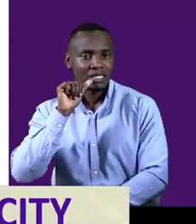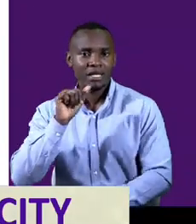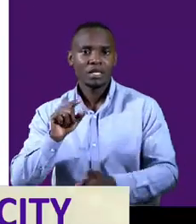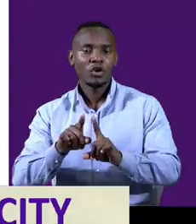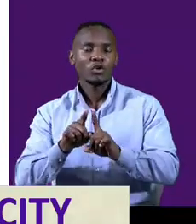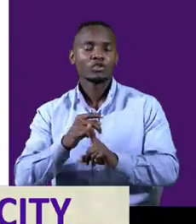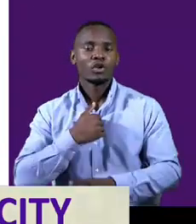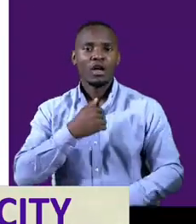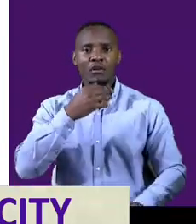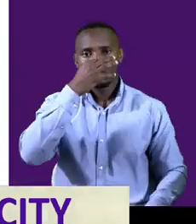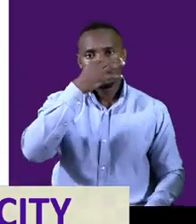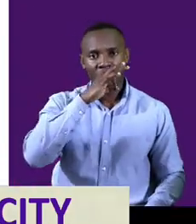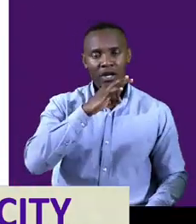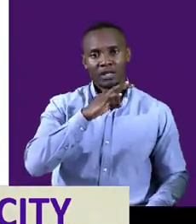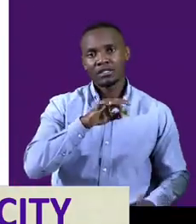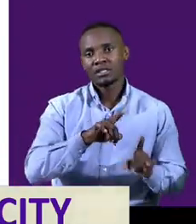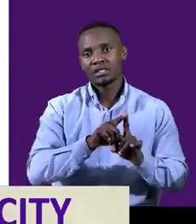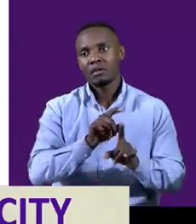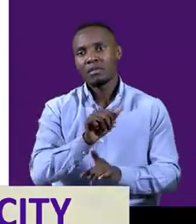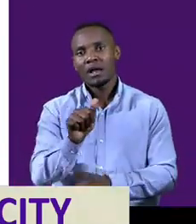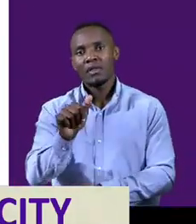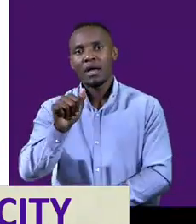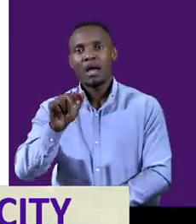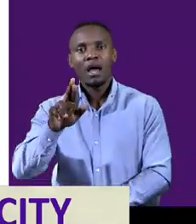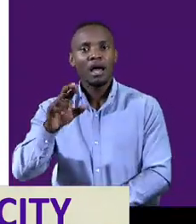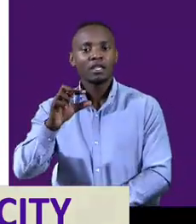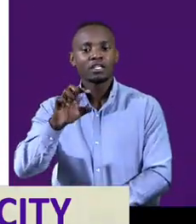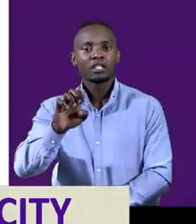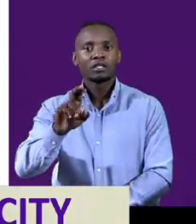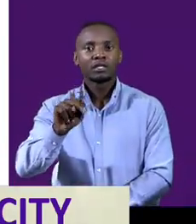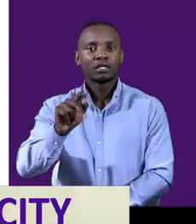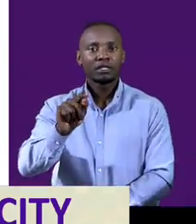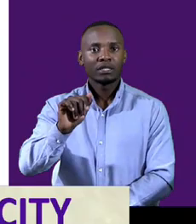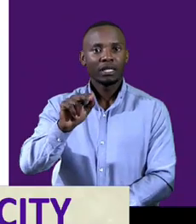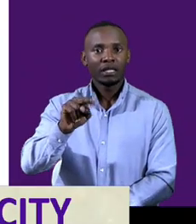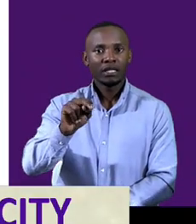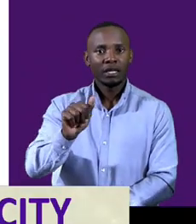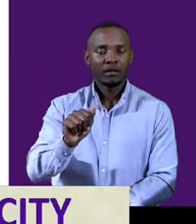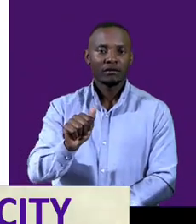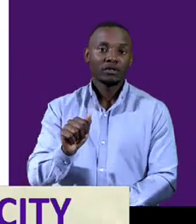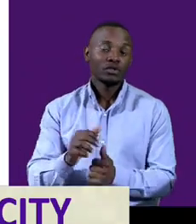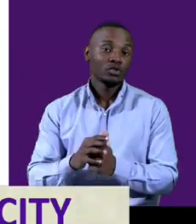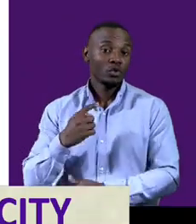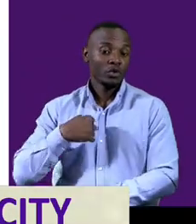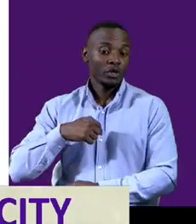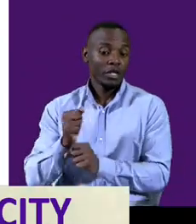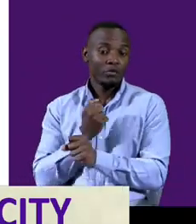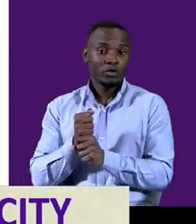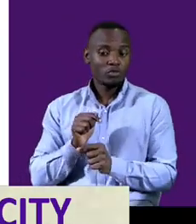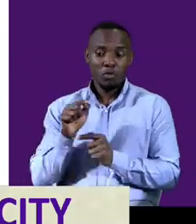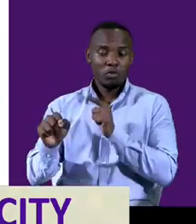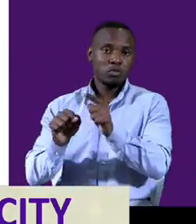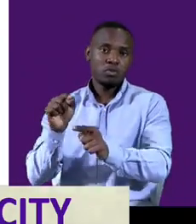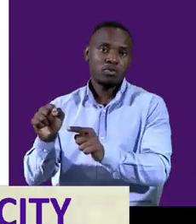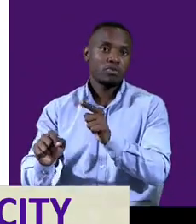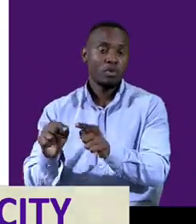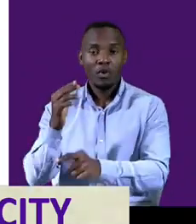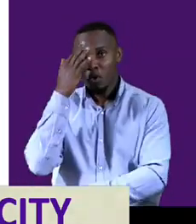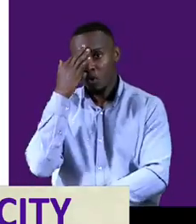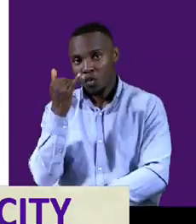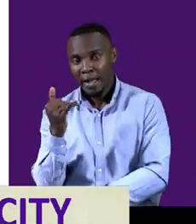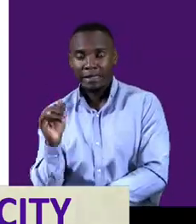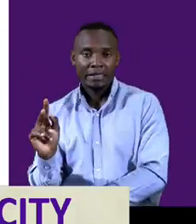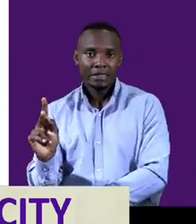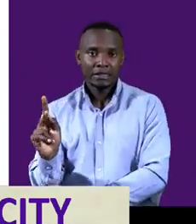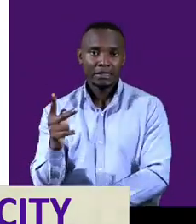France and the likes of Argentina. It is still too early for us to judge ourselves because Kenya at this